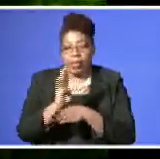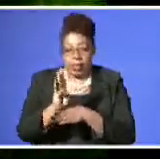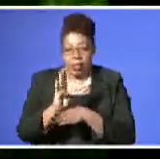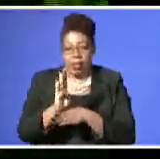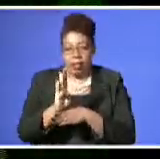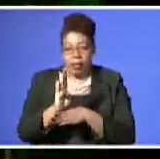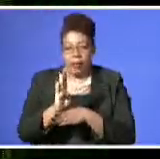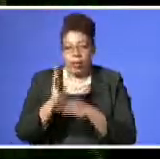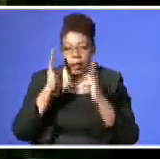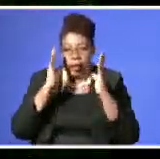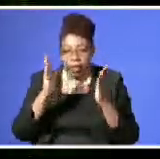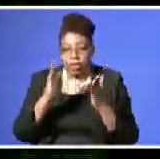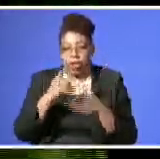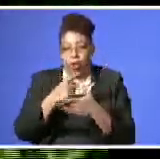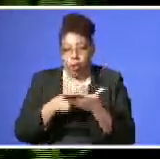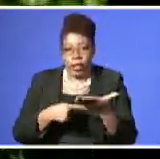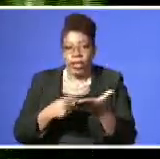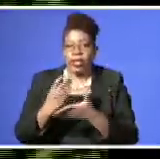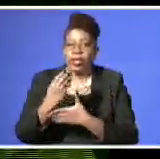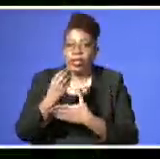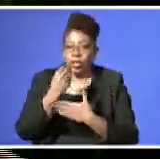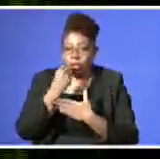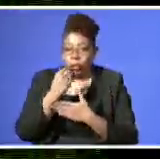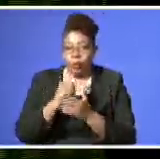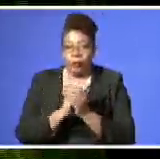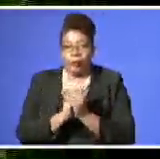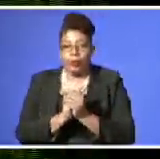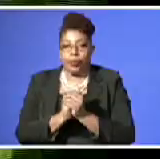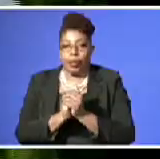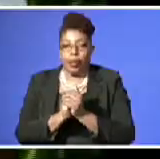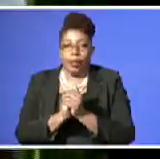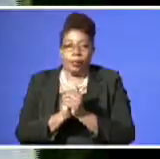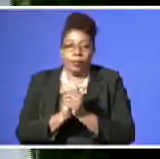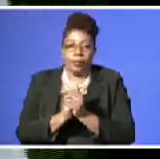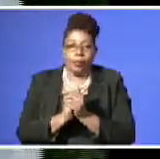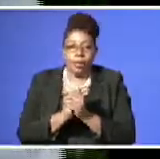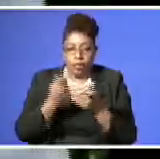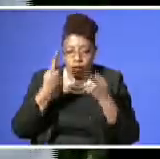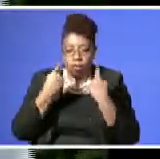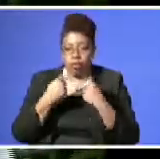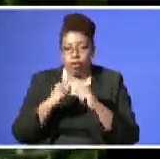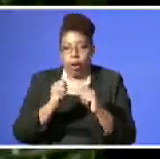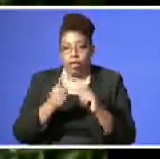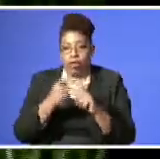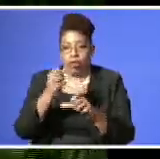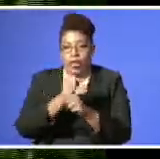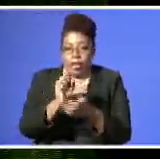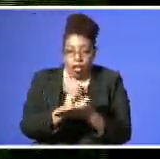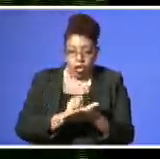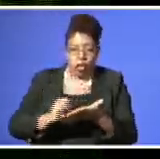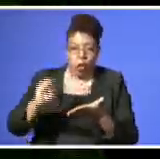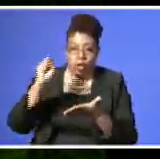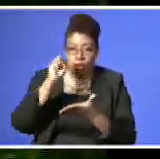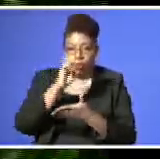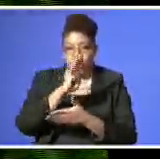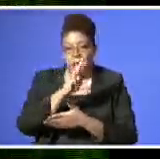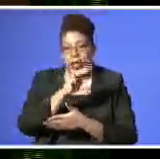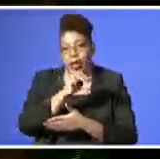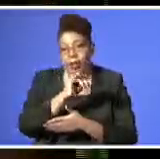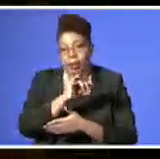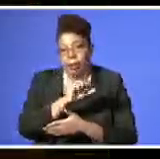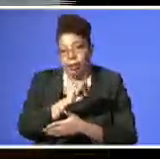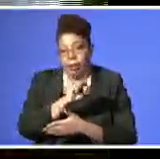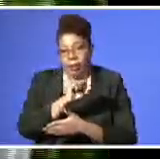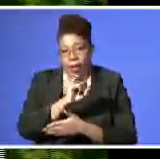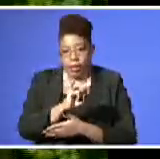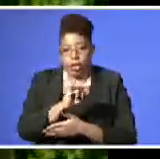more attention to what he consumed. And trying to, get a scholarship to BAMSI, where I